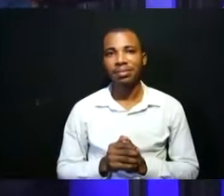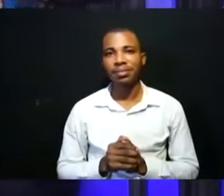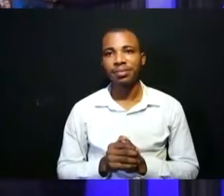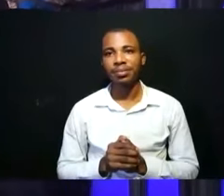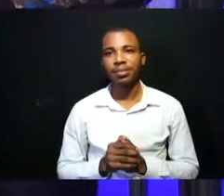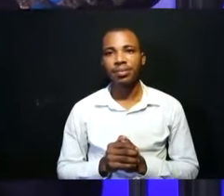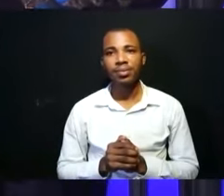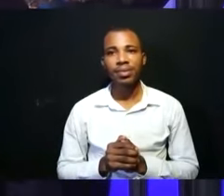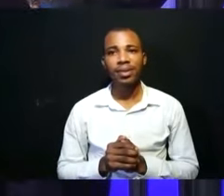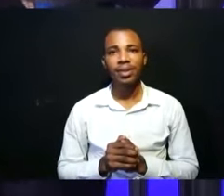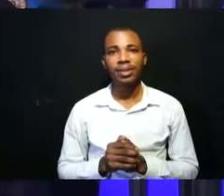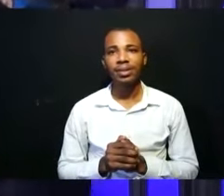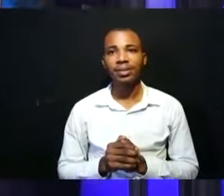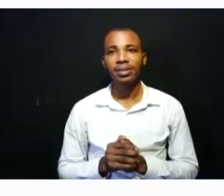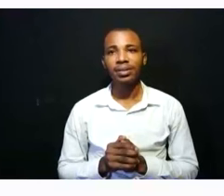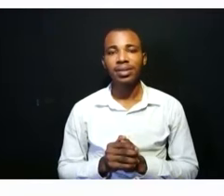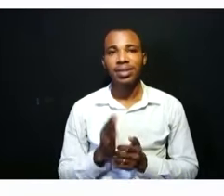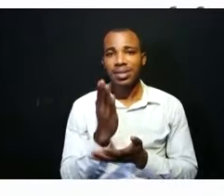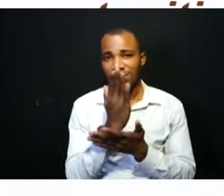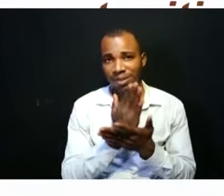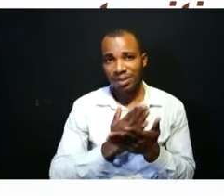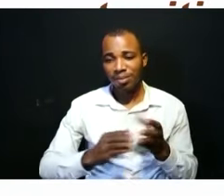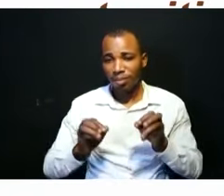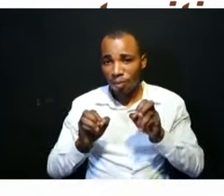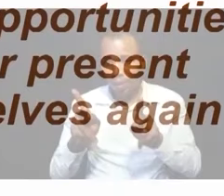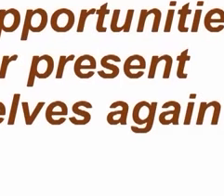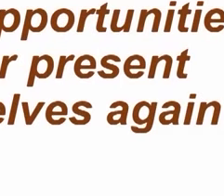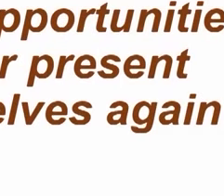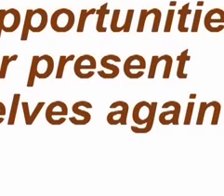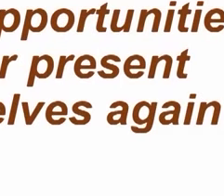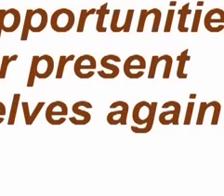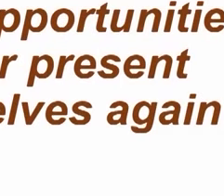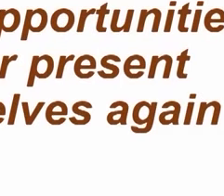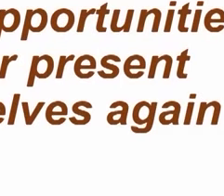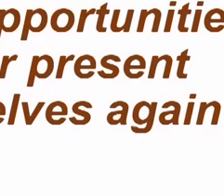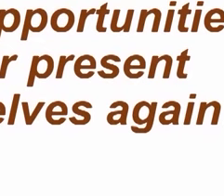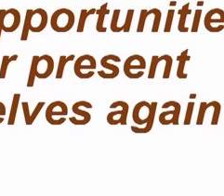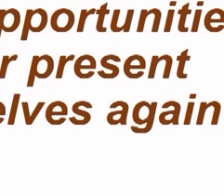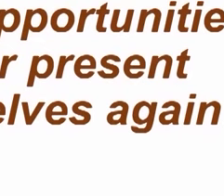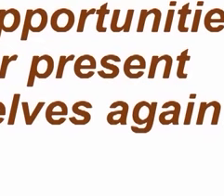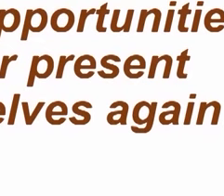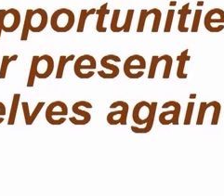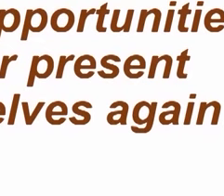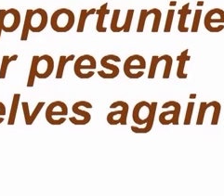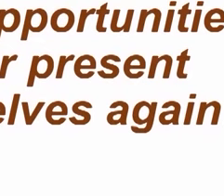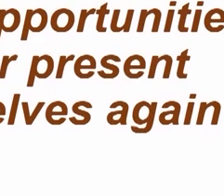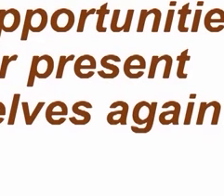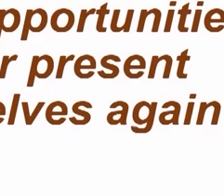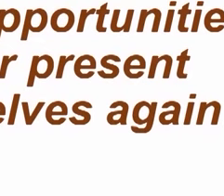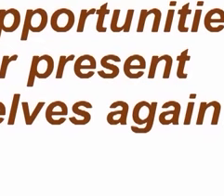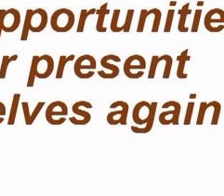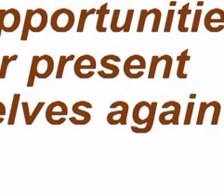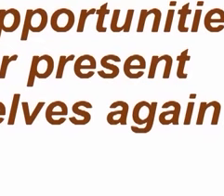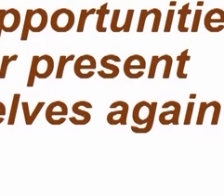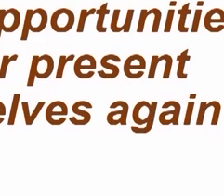Some opportunities never present themselves again. They are delayed into eternity.